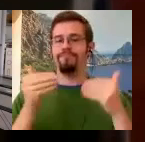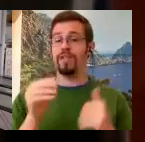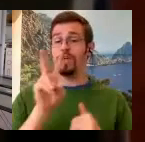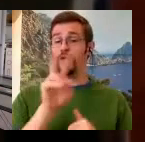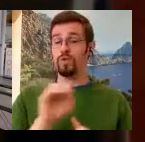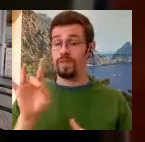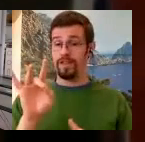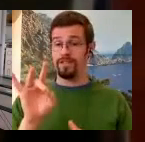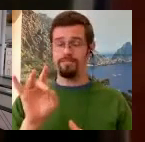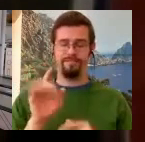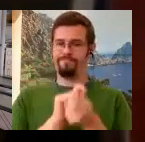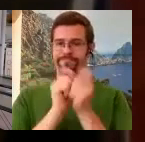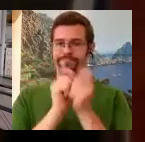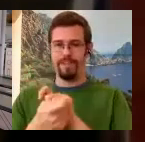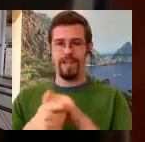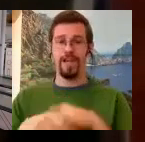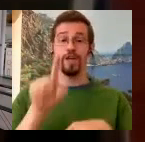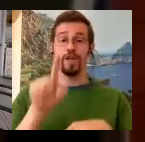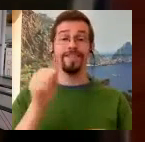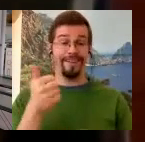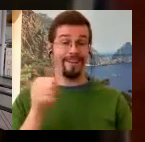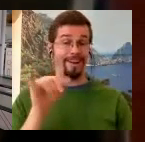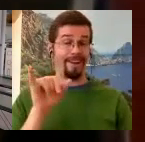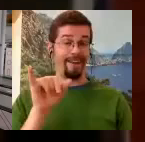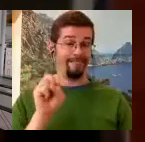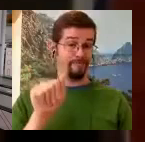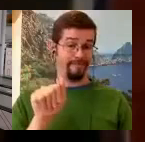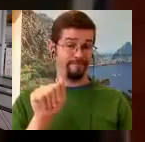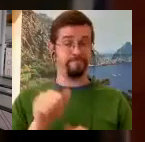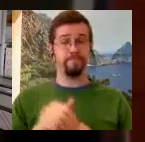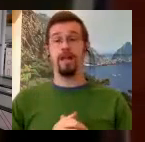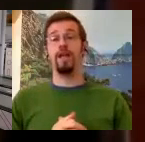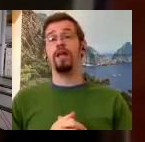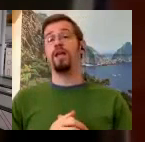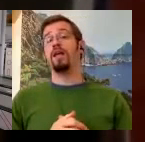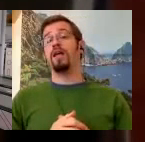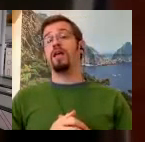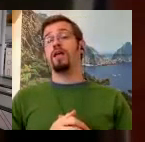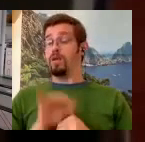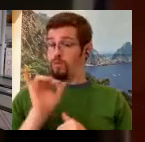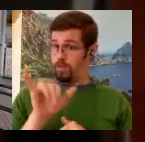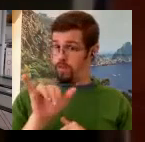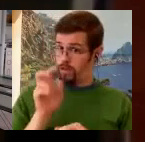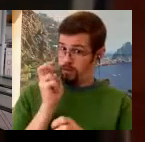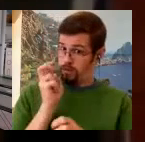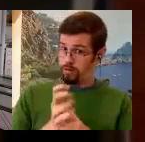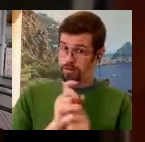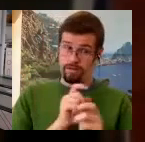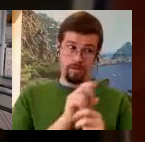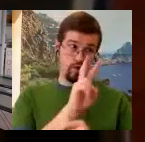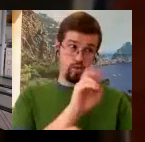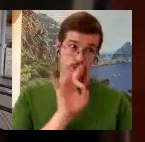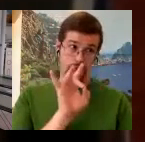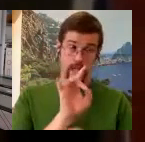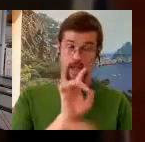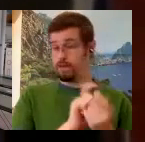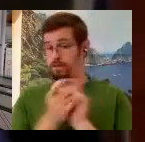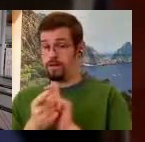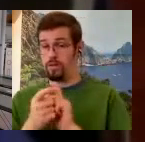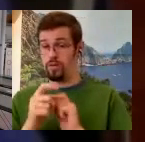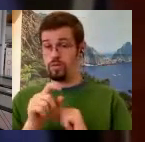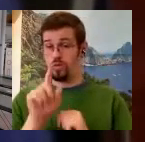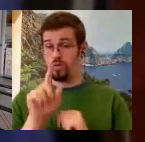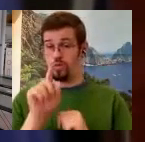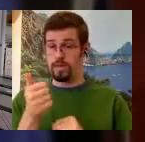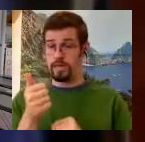2010 version of the ISWA. And was that hard to convert from the 2008 to the 2010? The 8 to